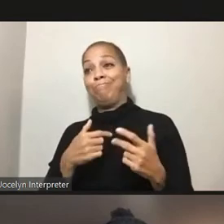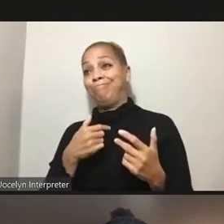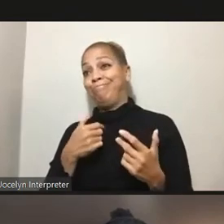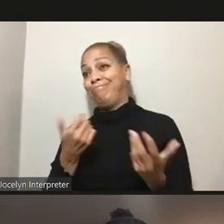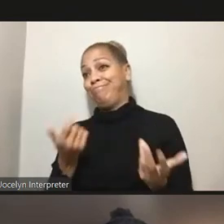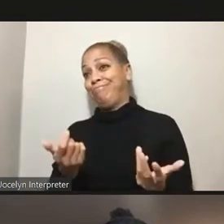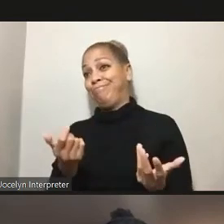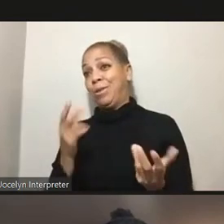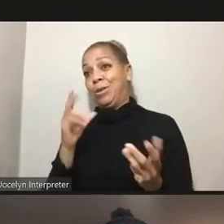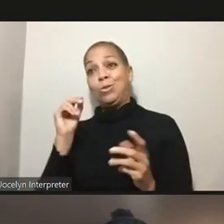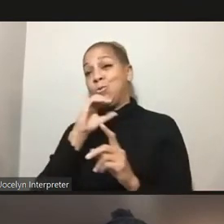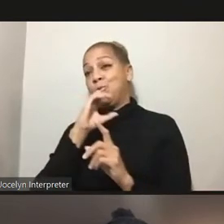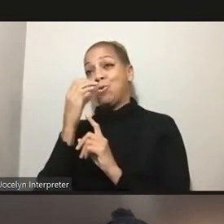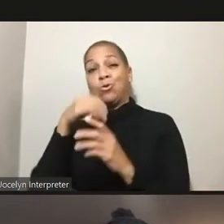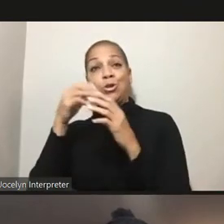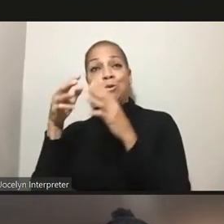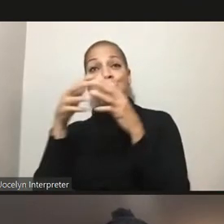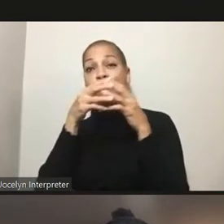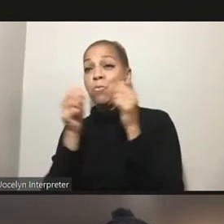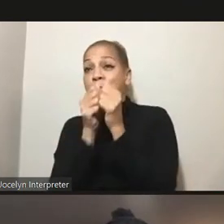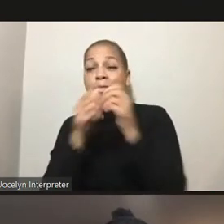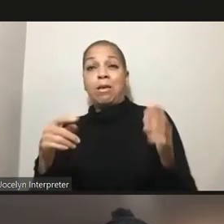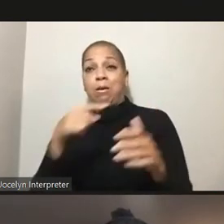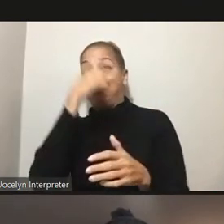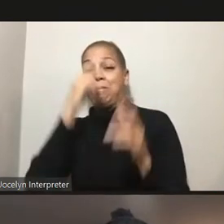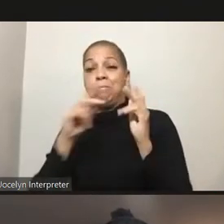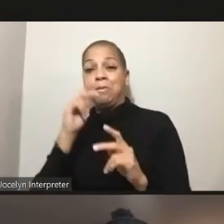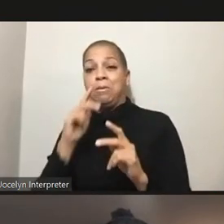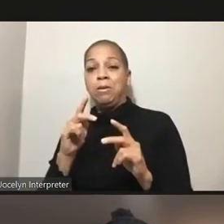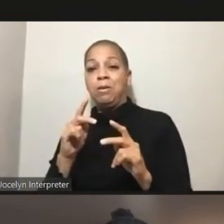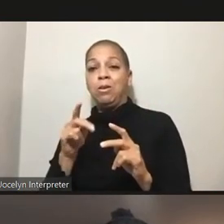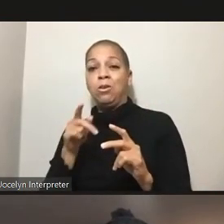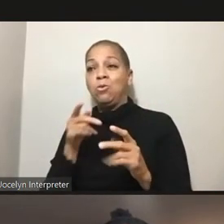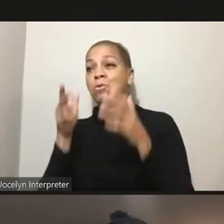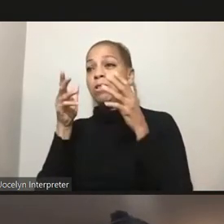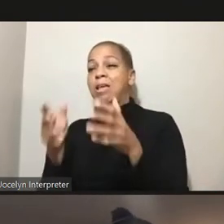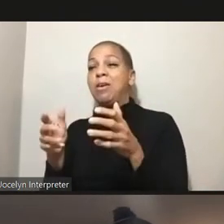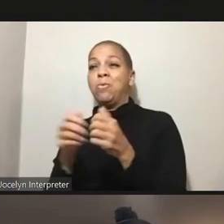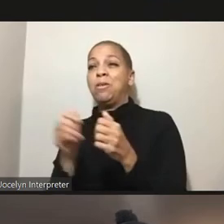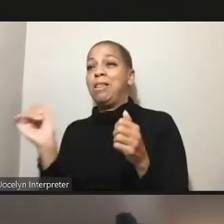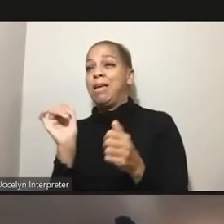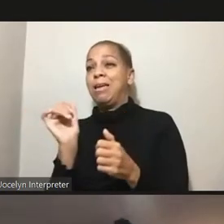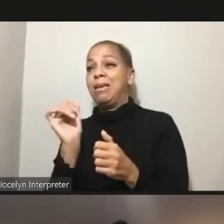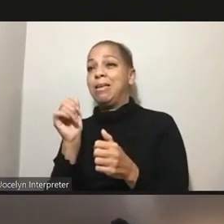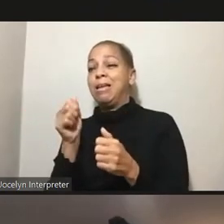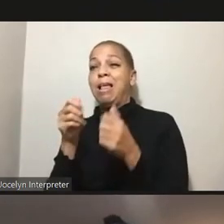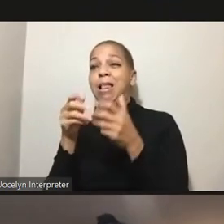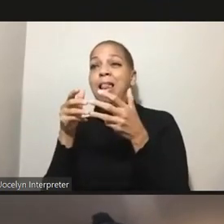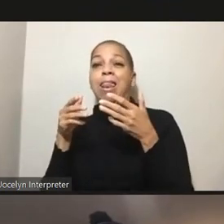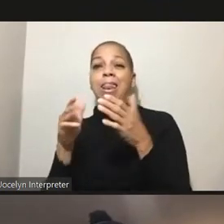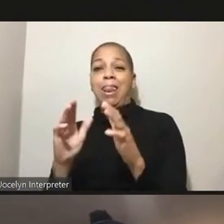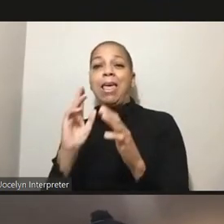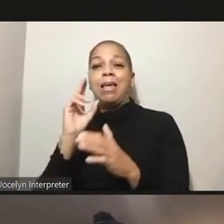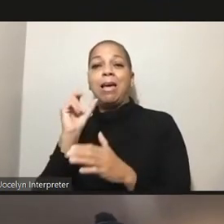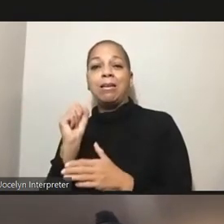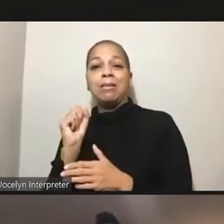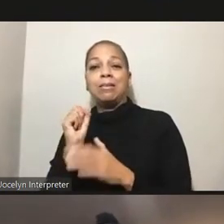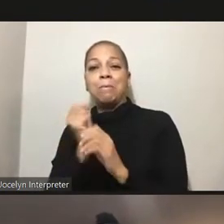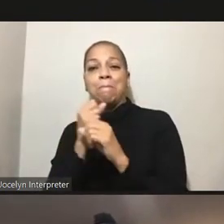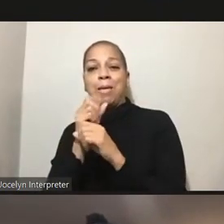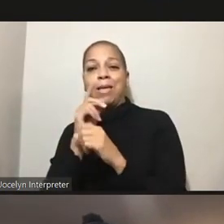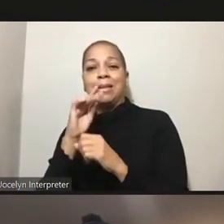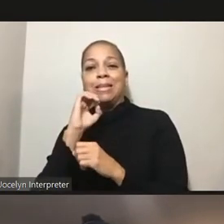in America without Black people. There, you're left with like maybe Let's Make a Deal or something without Black people. That's probably as good as it